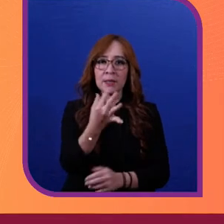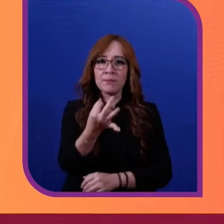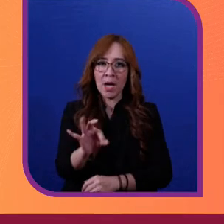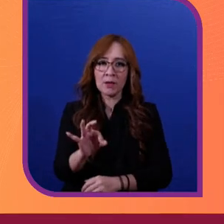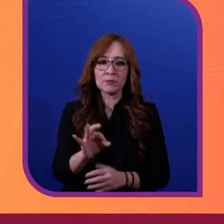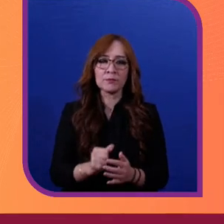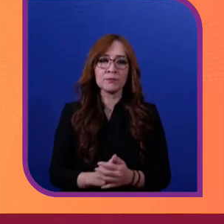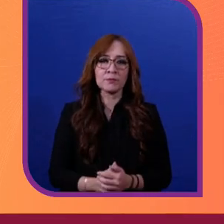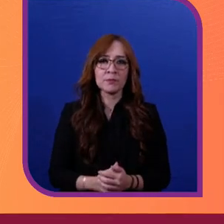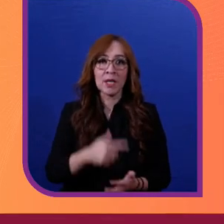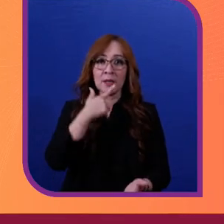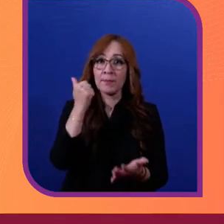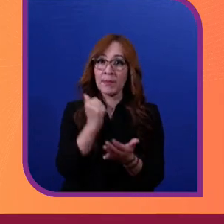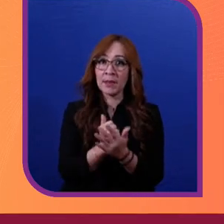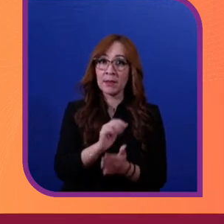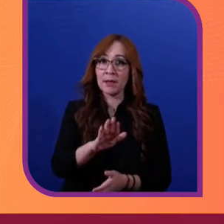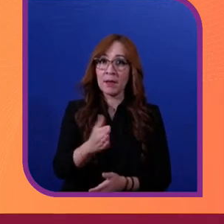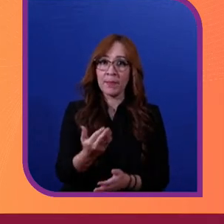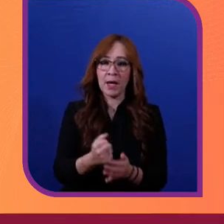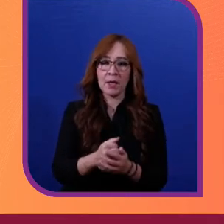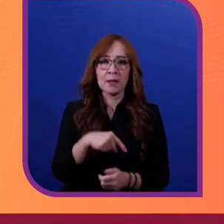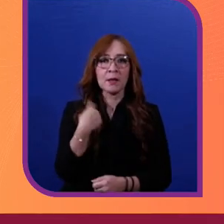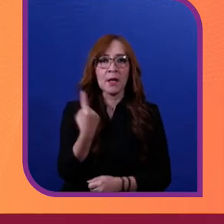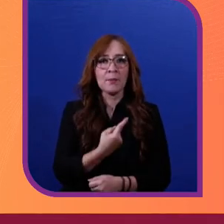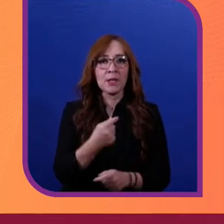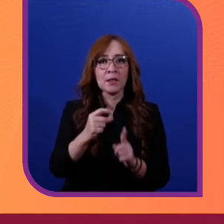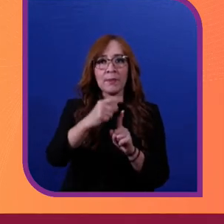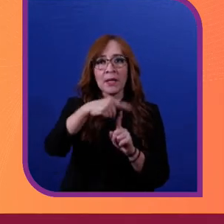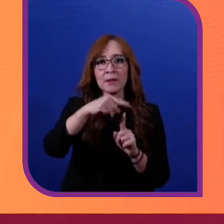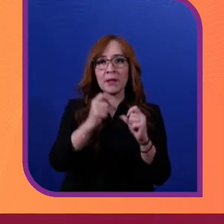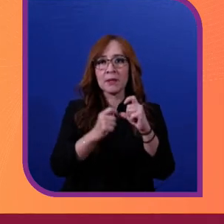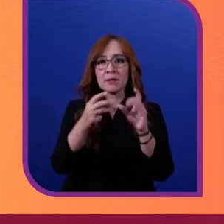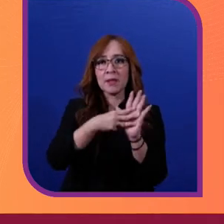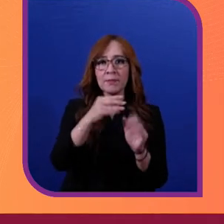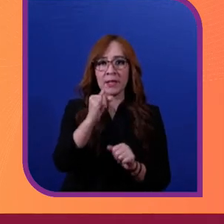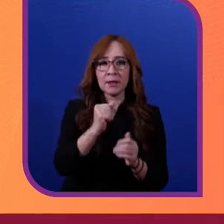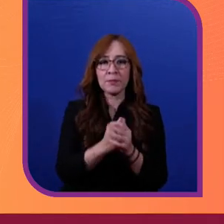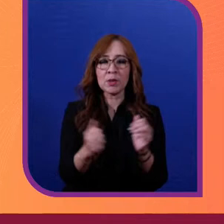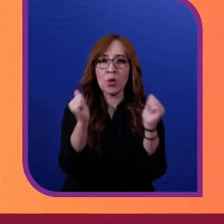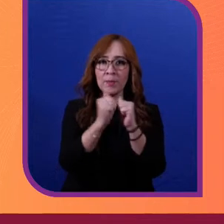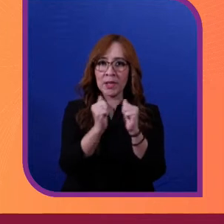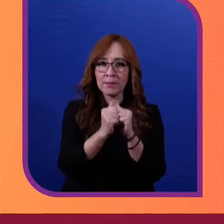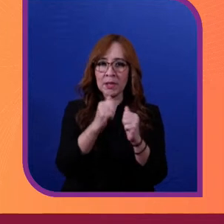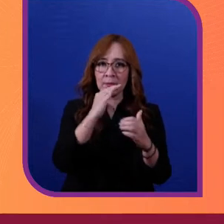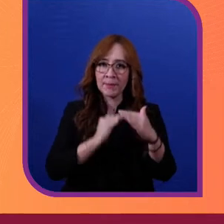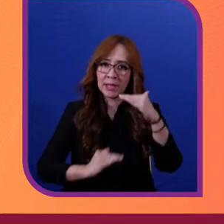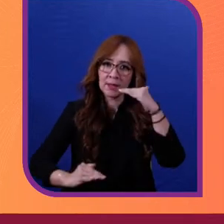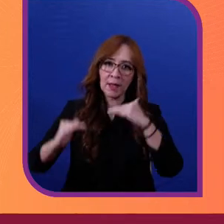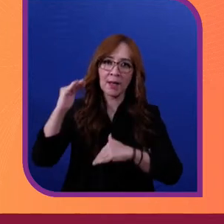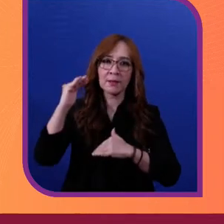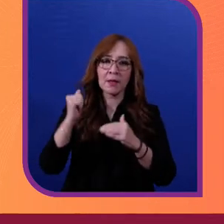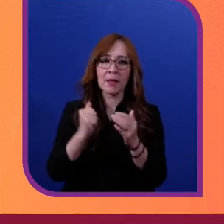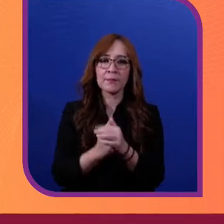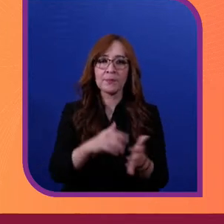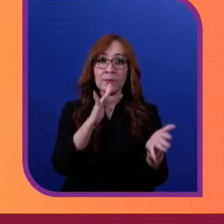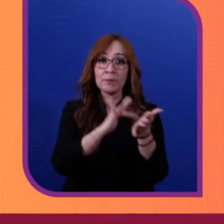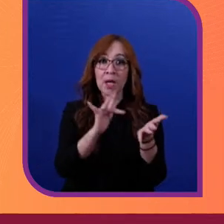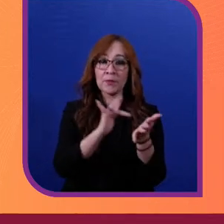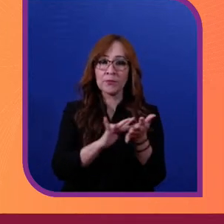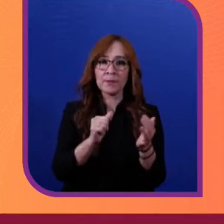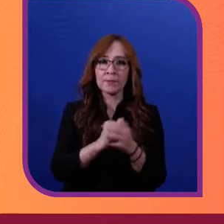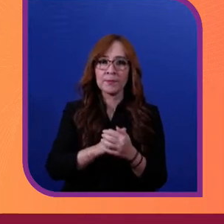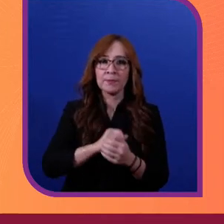Hai always improving our blended Finance platform in the sense that it is